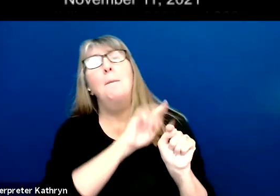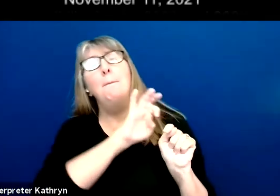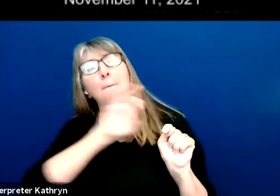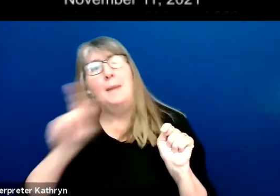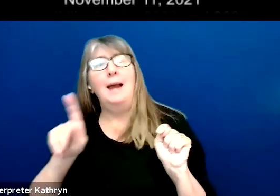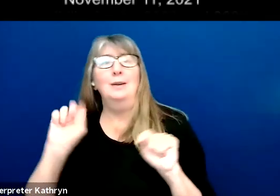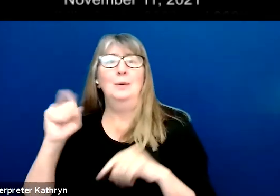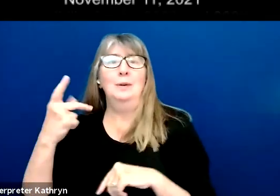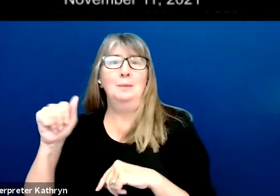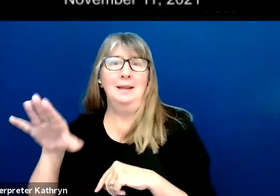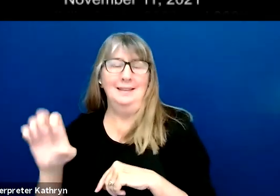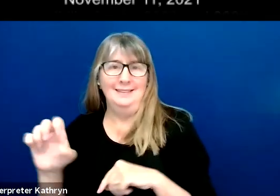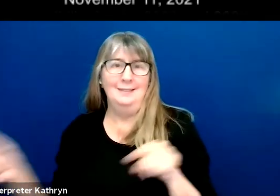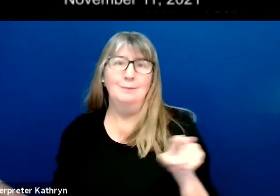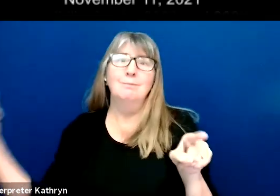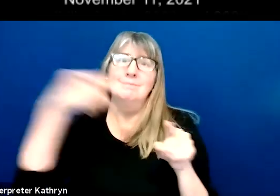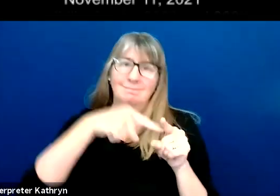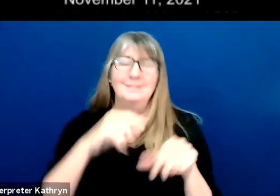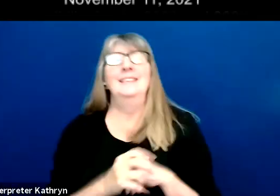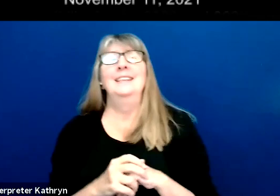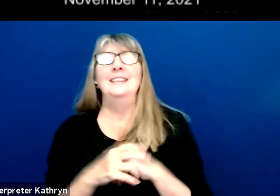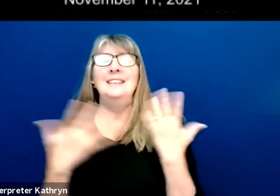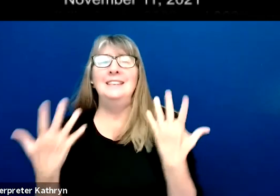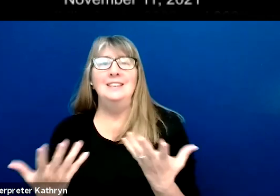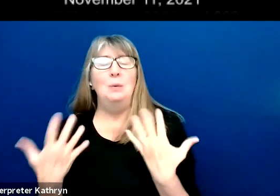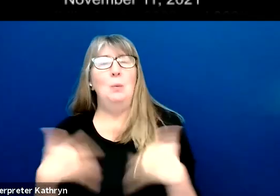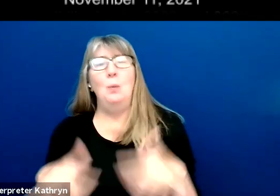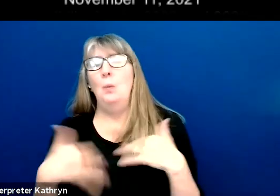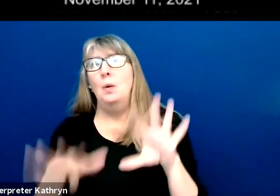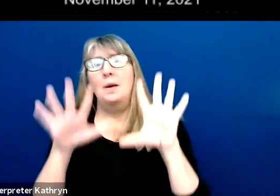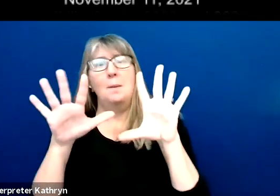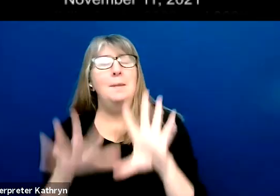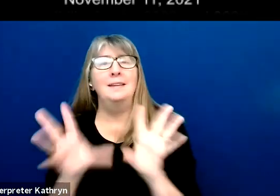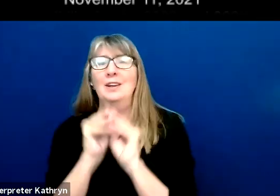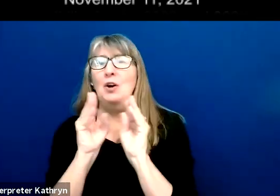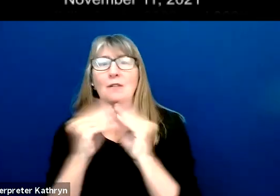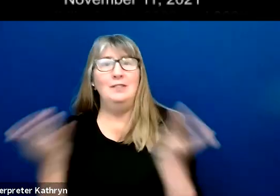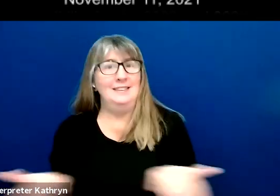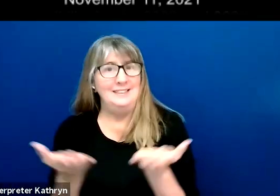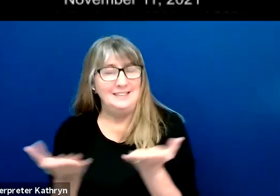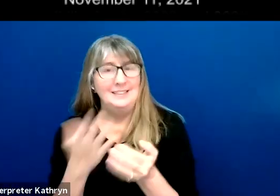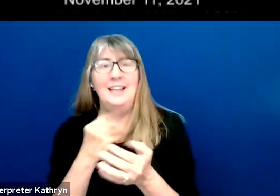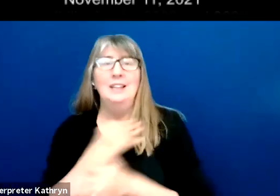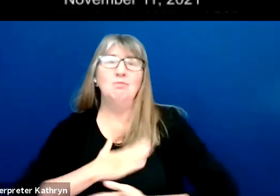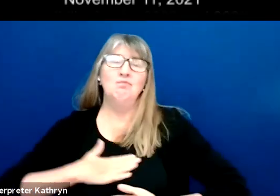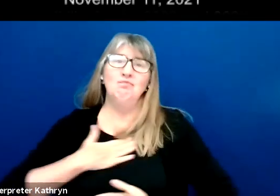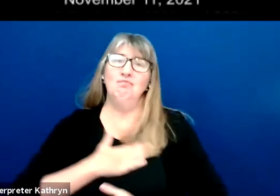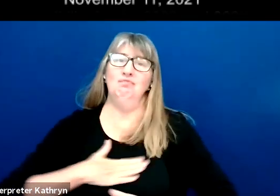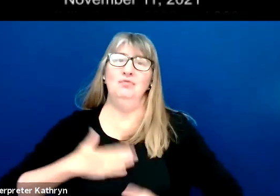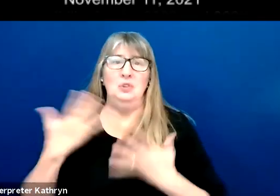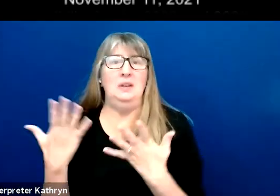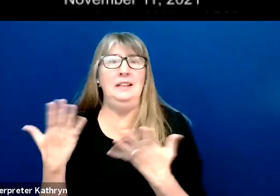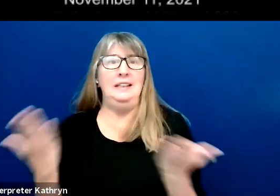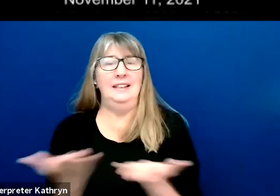And I wanna say again, what an amazing conference this is, and what a pleasure it has been